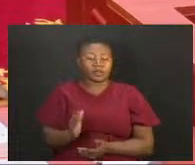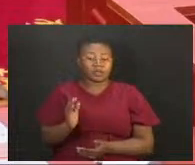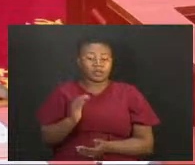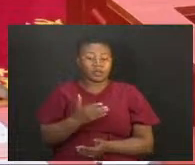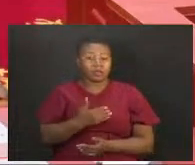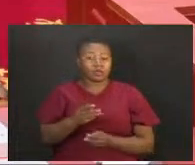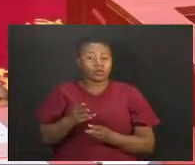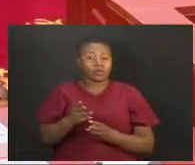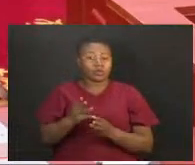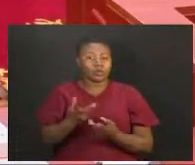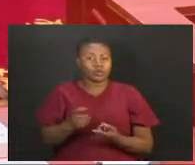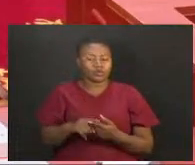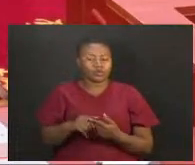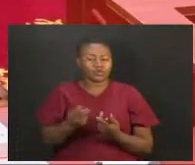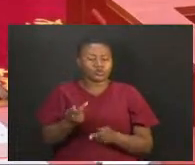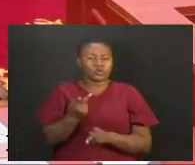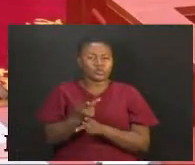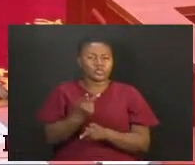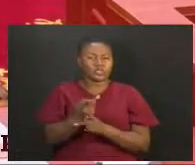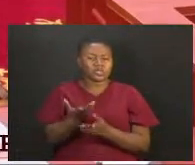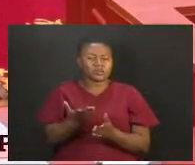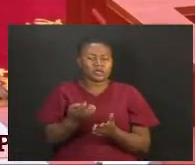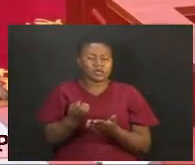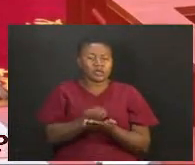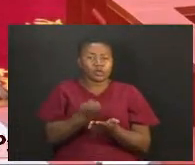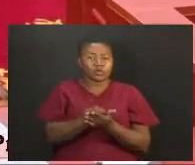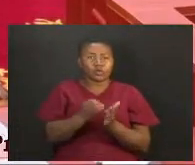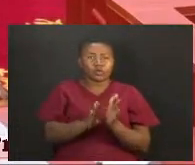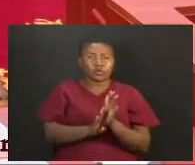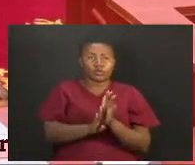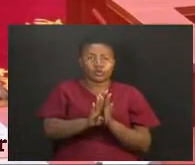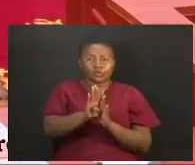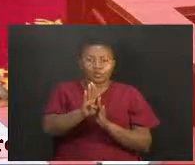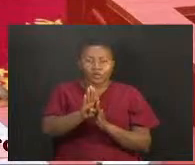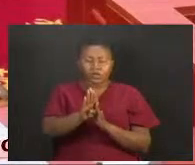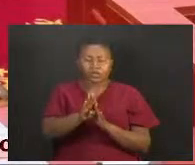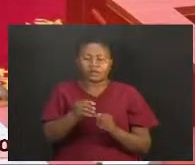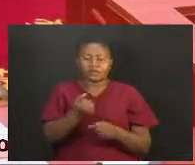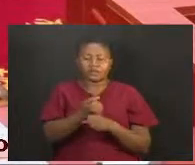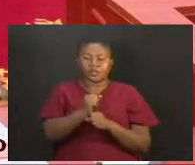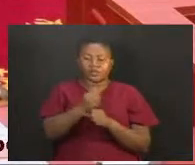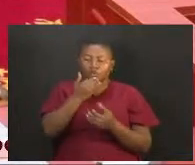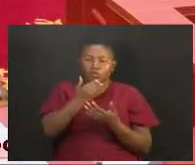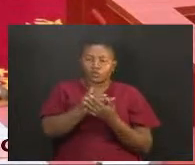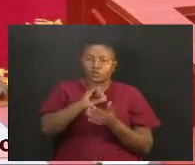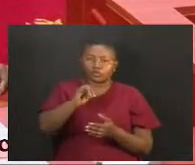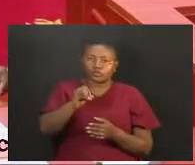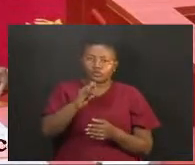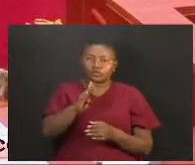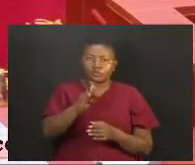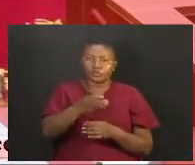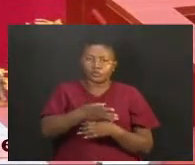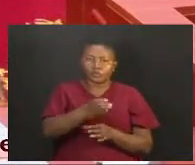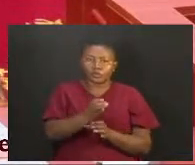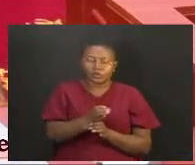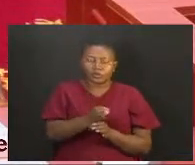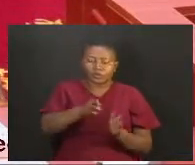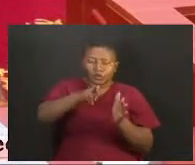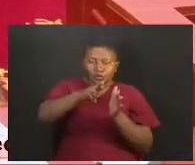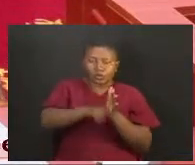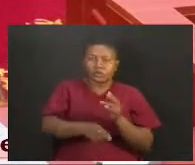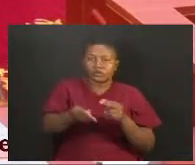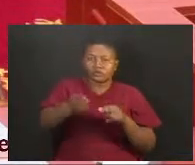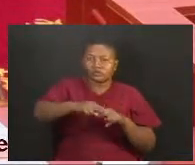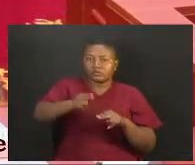will be to foster economic growth, accelerate job creation, reduce inflation, and stabilize the